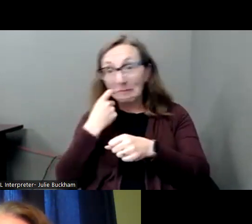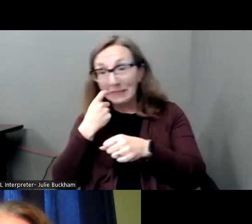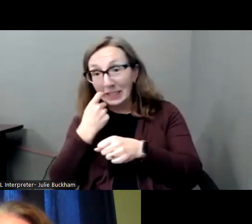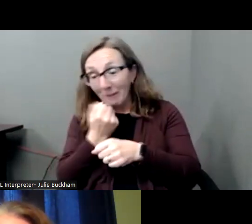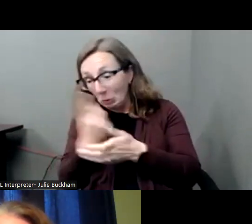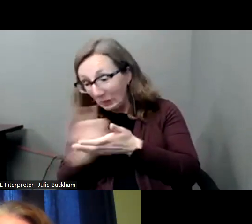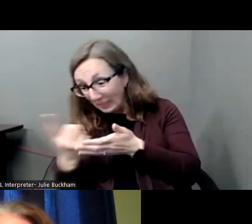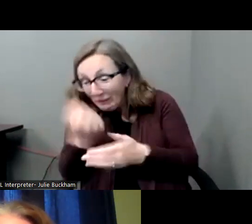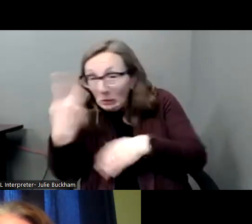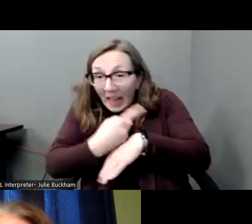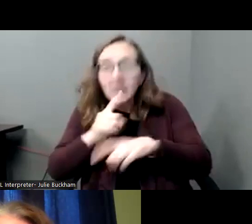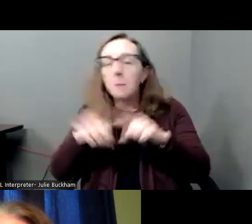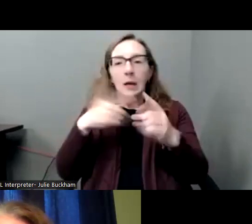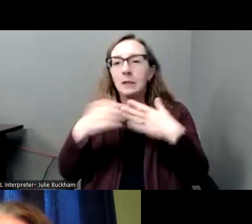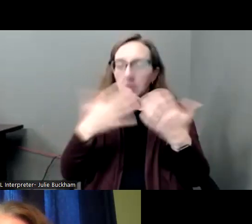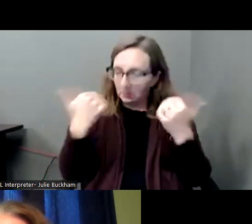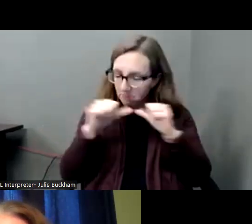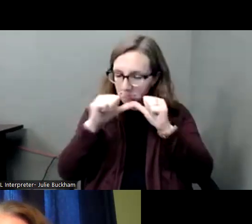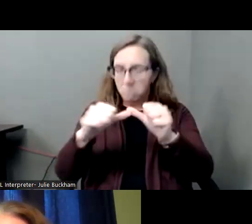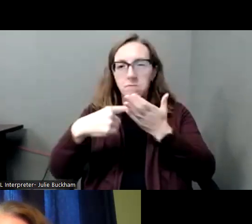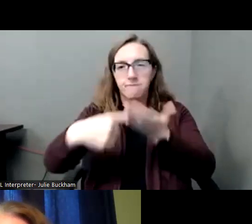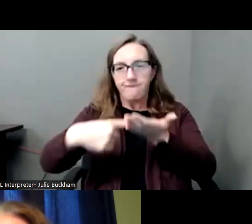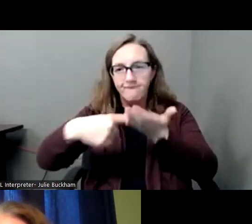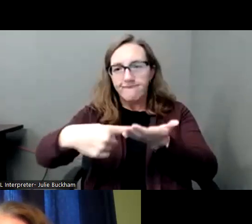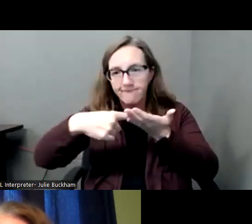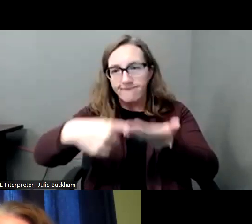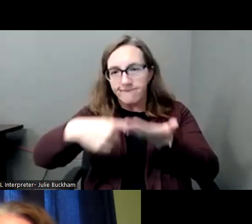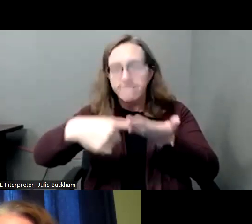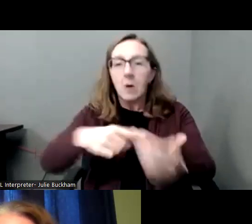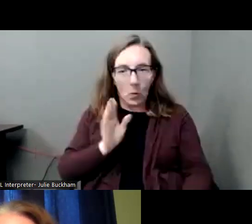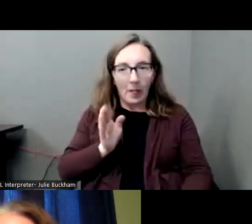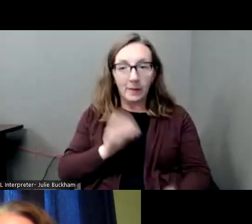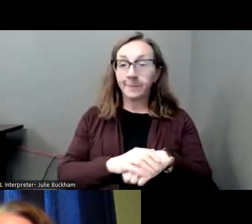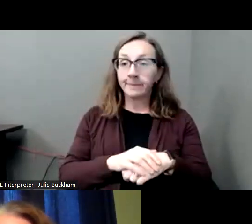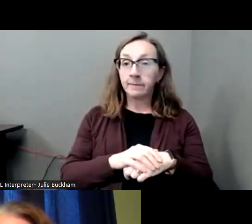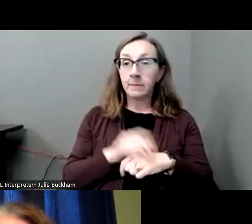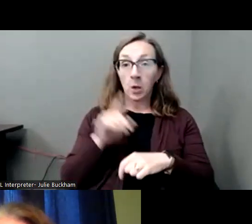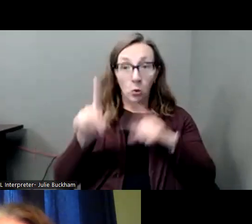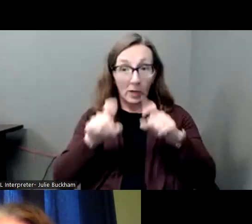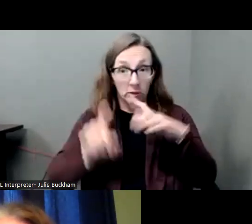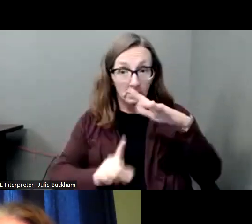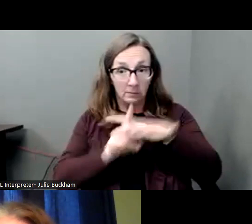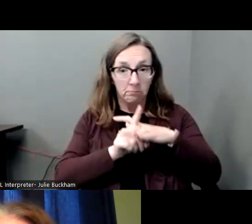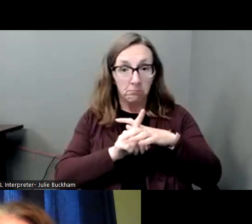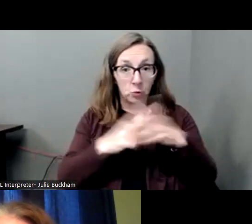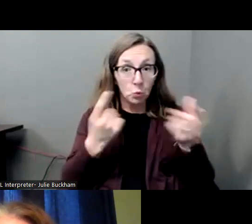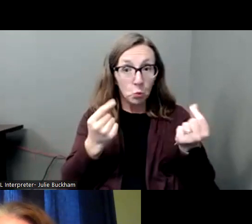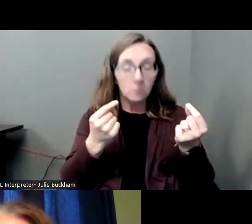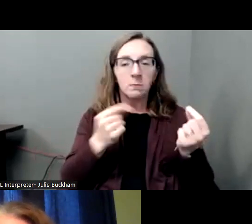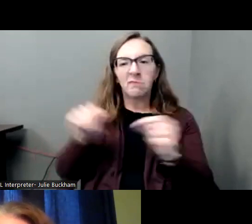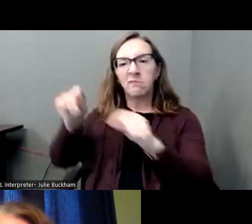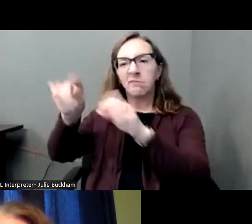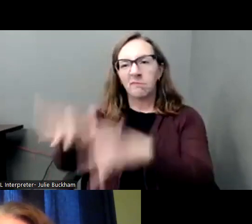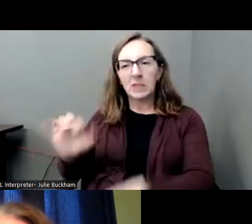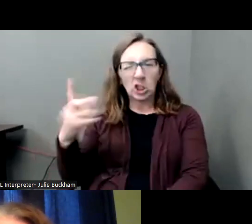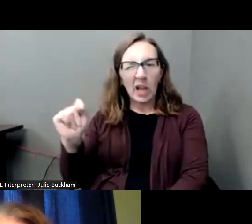is part of that continuing conversation. As you have questions today, you can put them in the chat, and